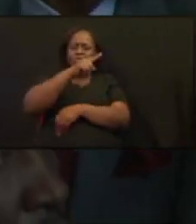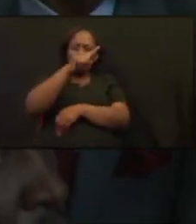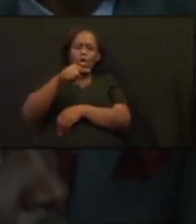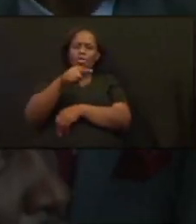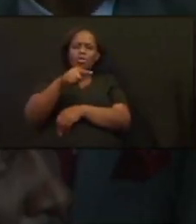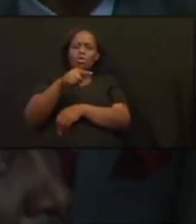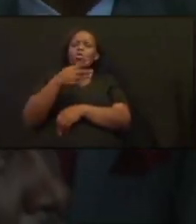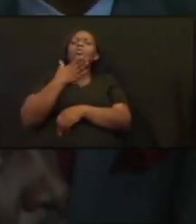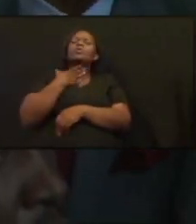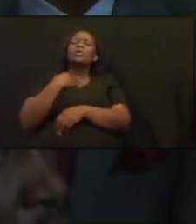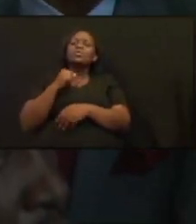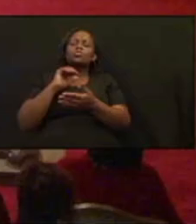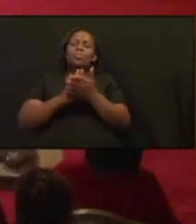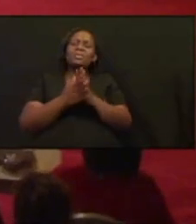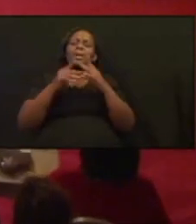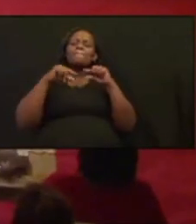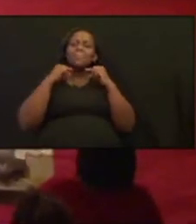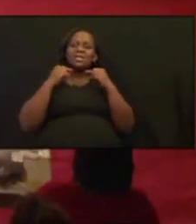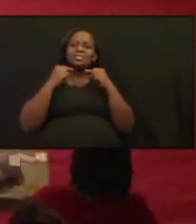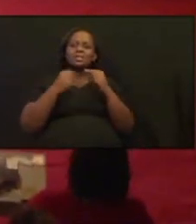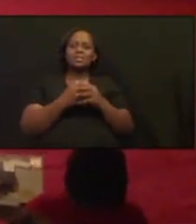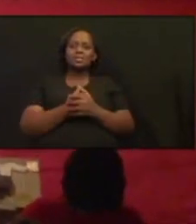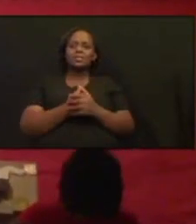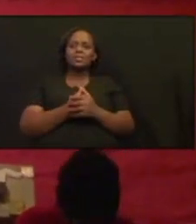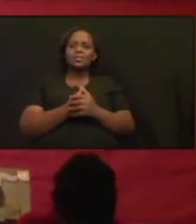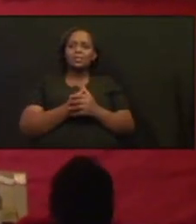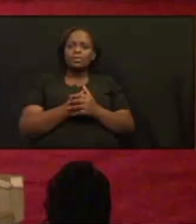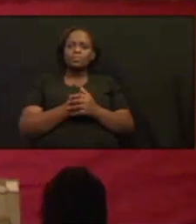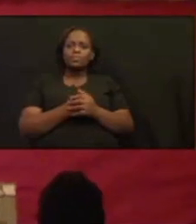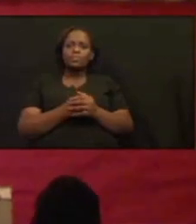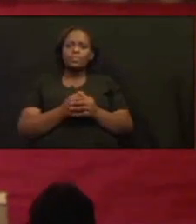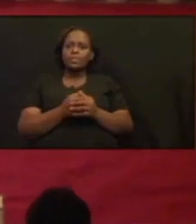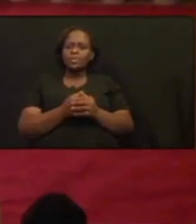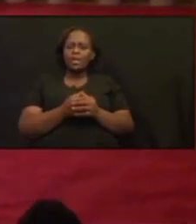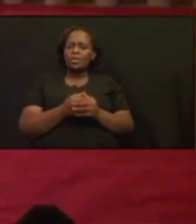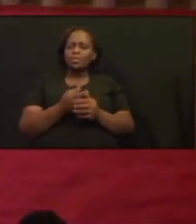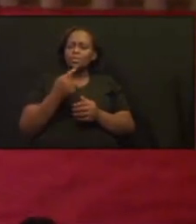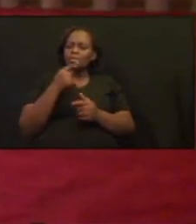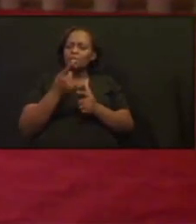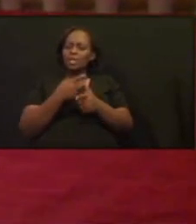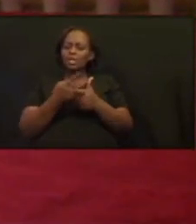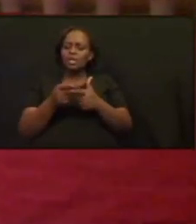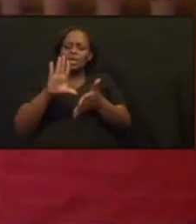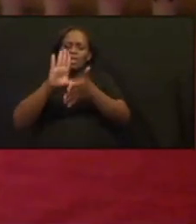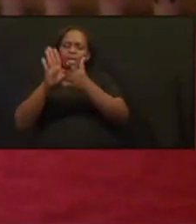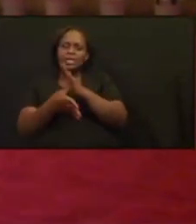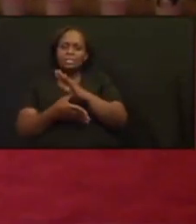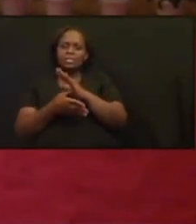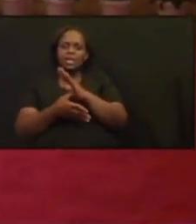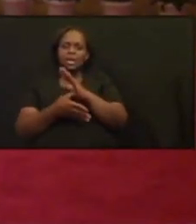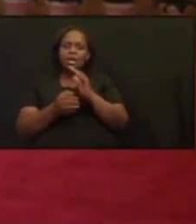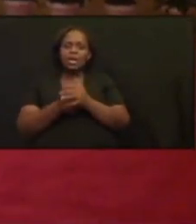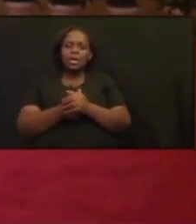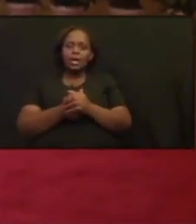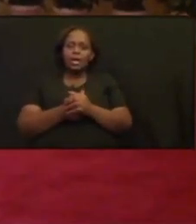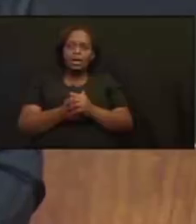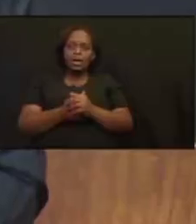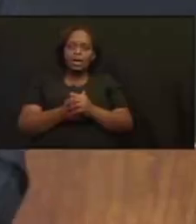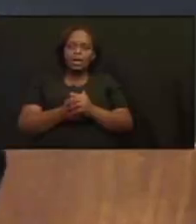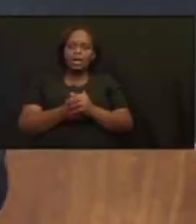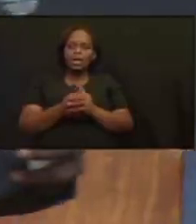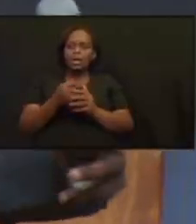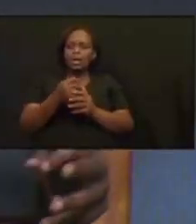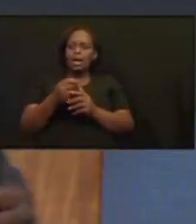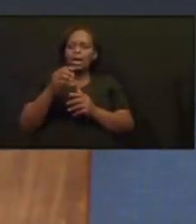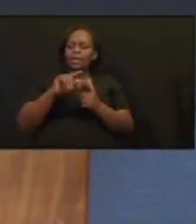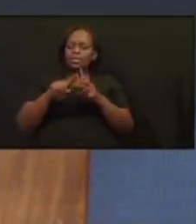lives, wondering, okay, so Lord, I was doing better off, you will hear them say, as a CEO. Now I came here